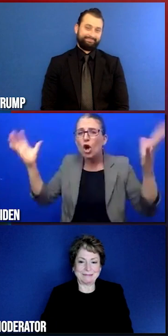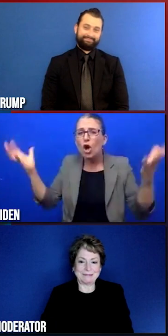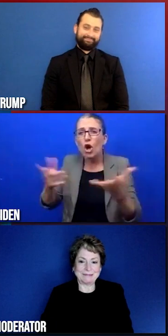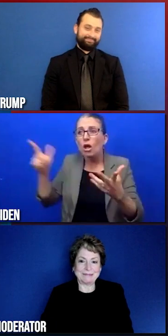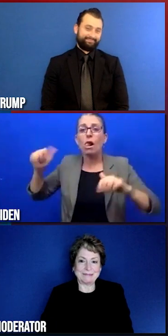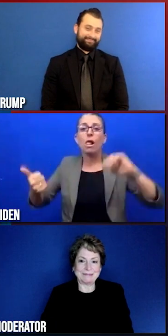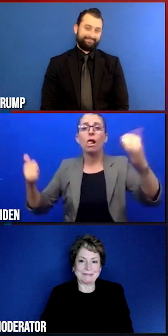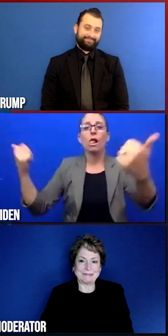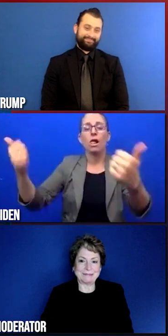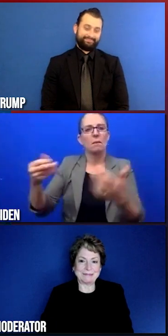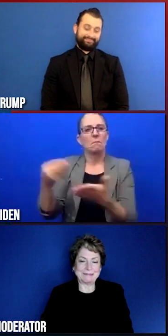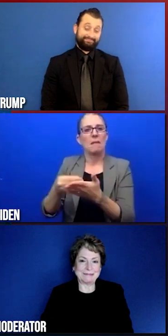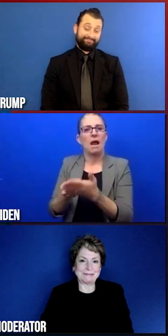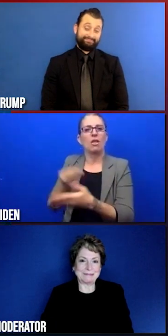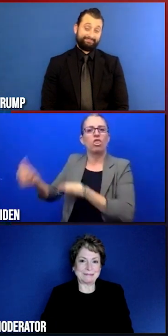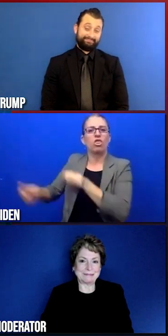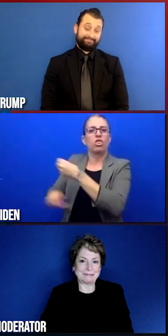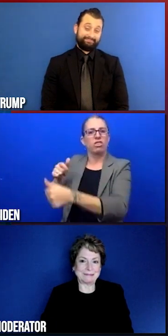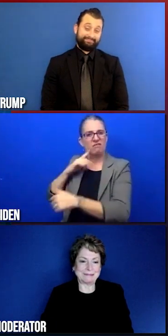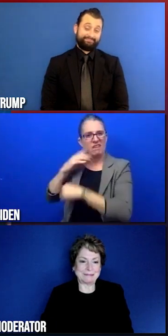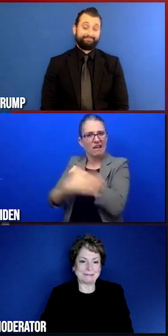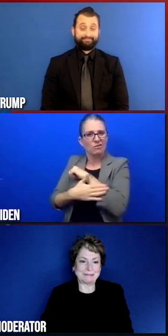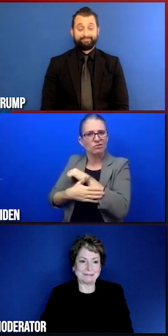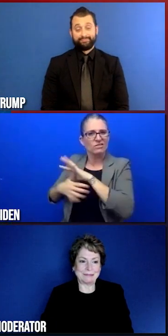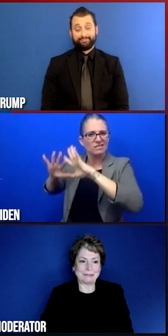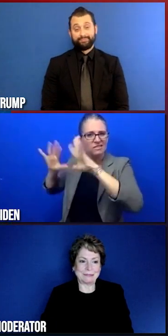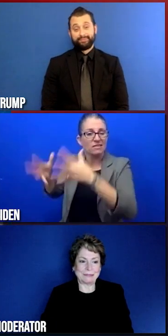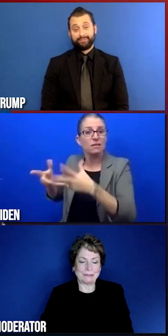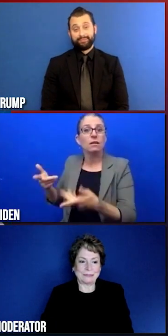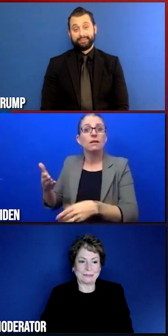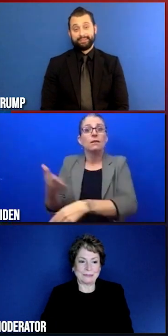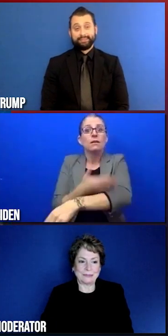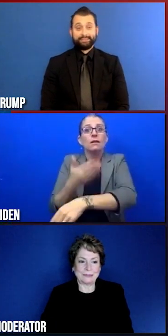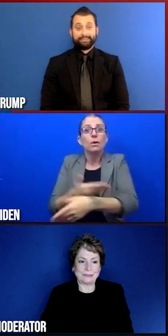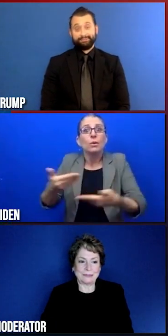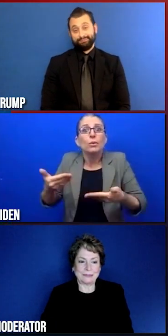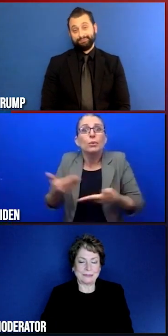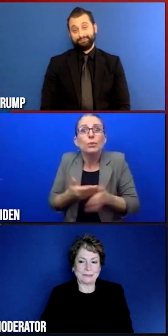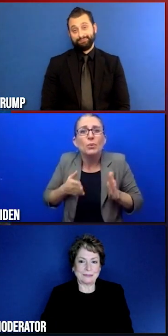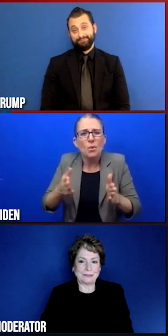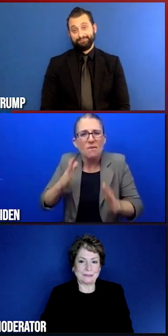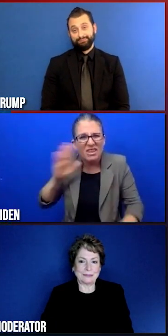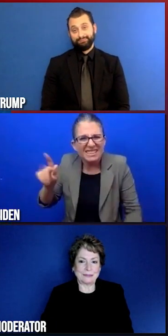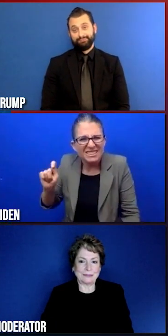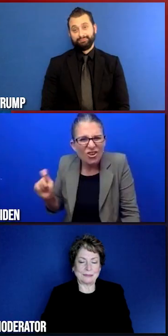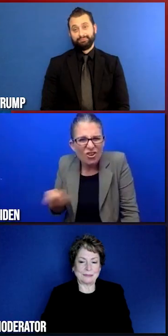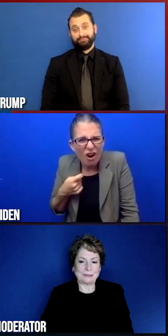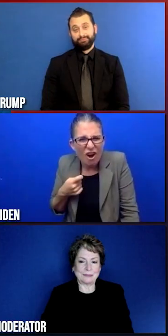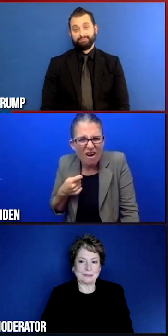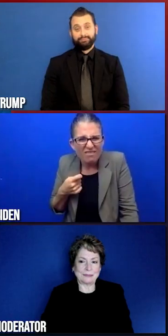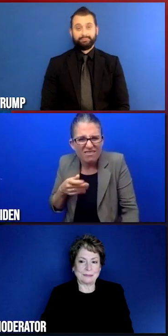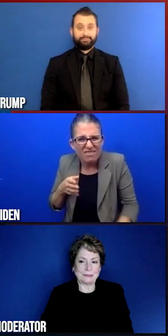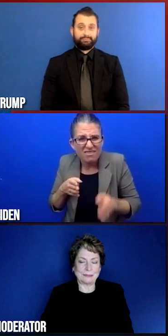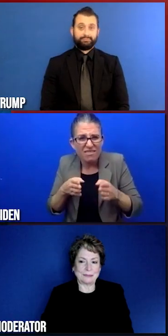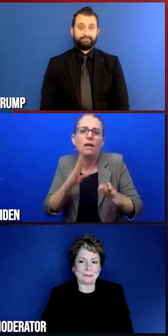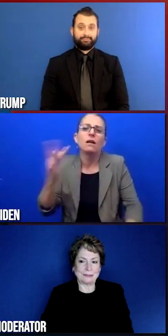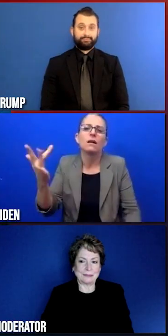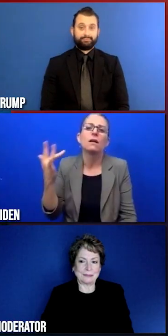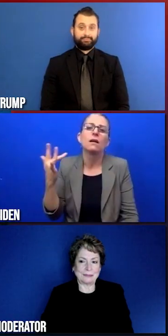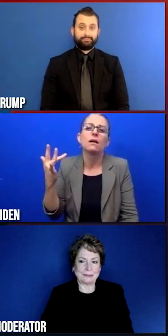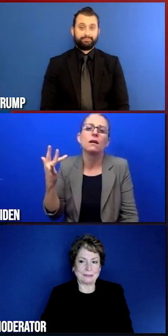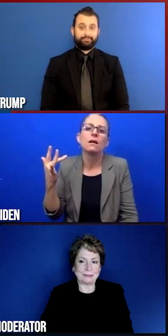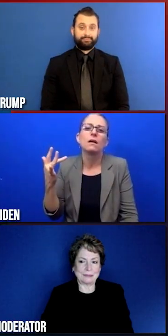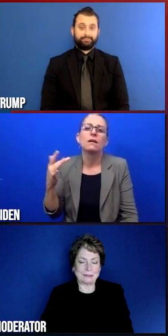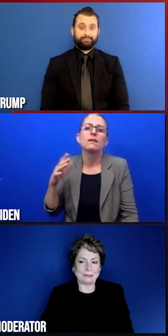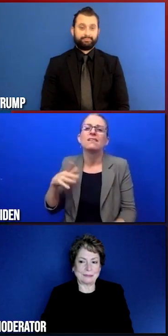a golf course you have overseas. So what's going on here? Why don't release your tax return or stop talking about corruption? President Trump, your response. First